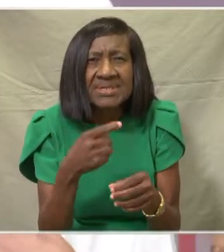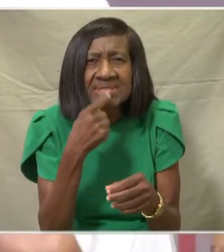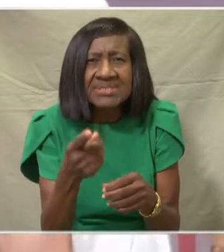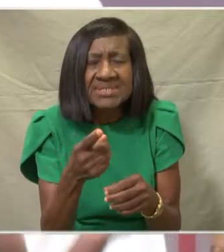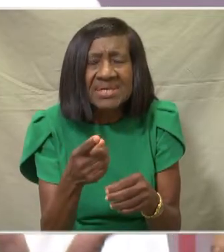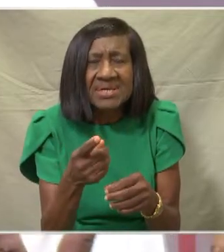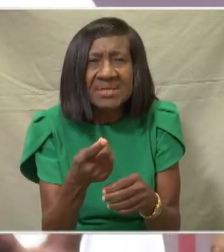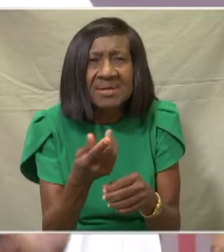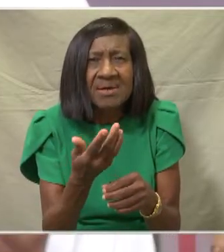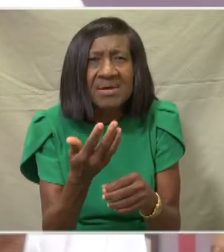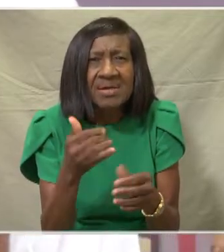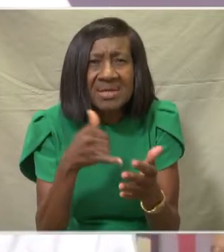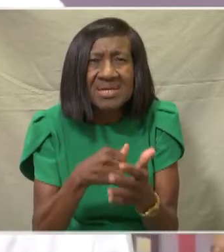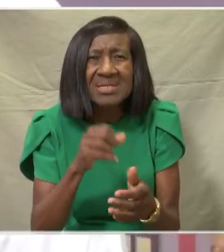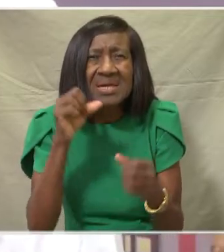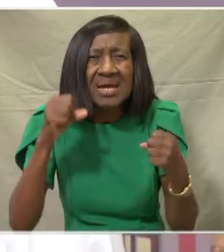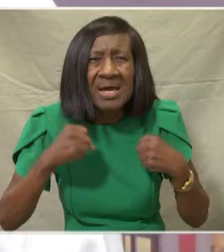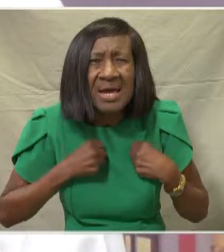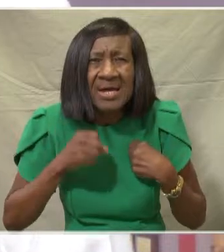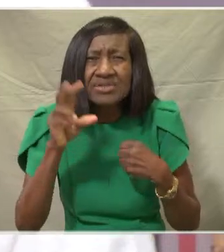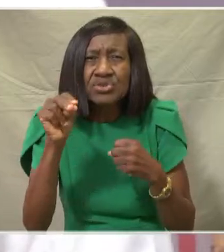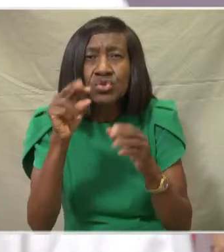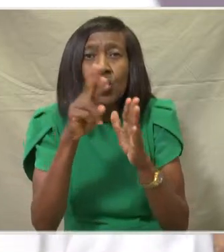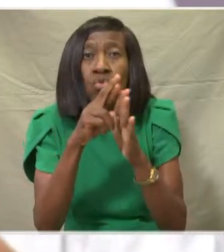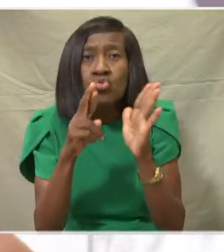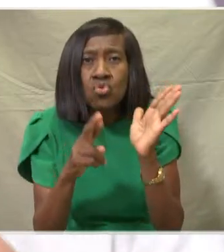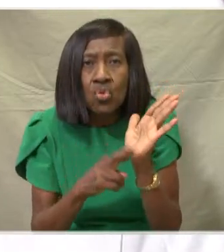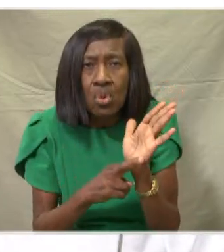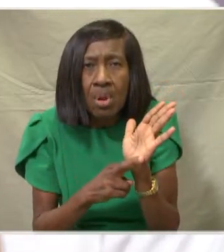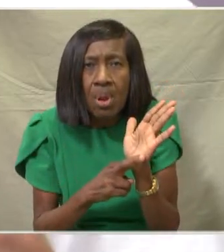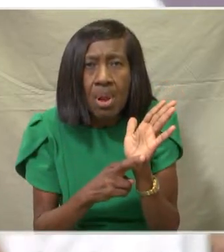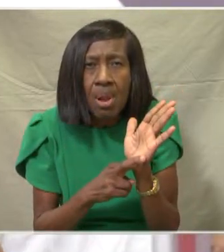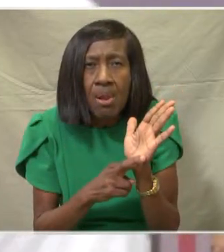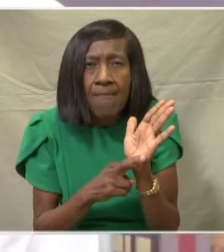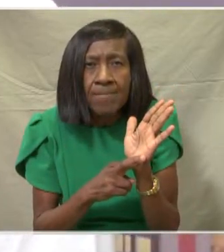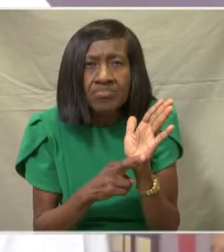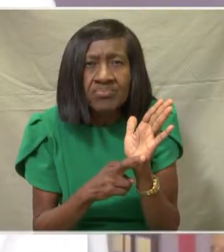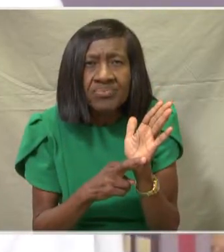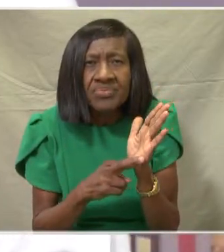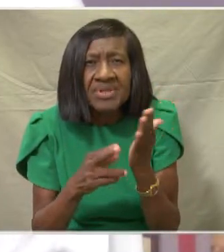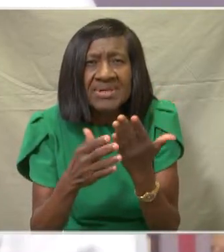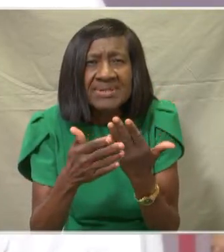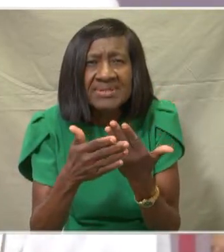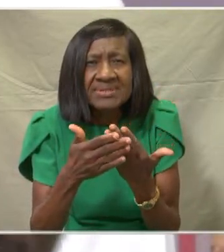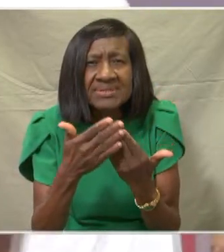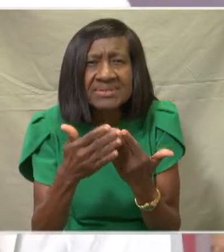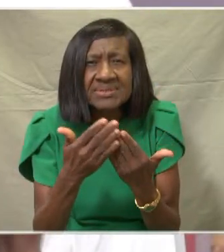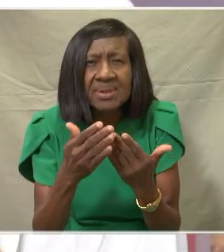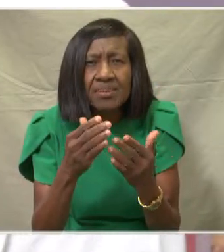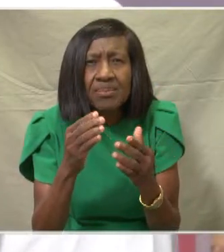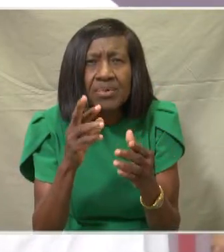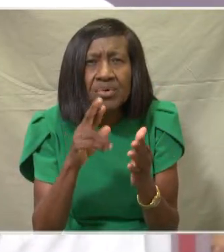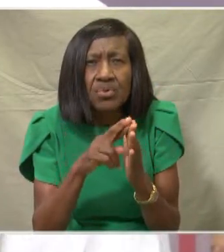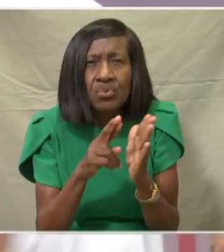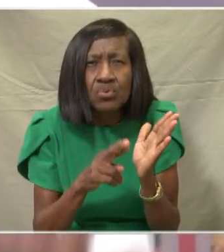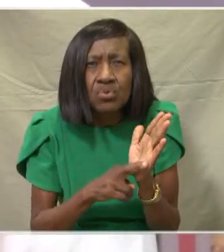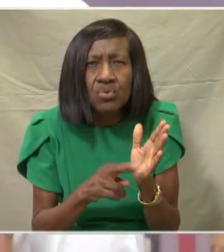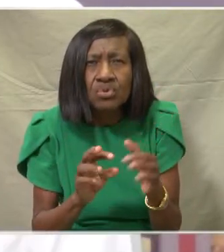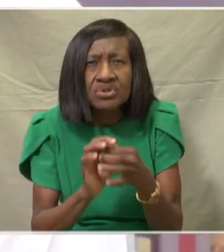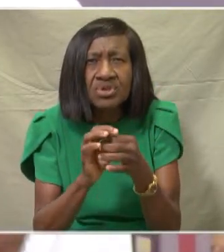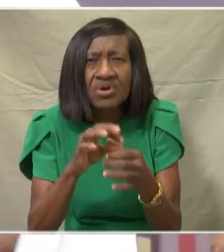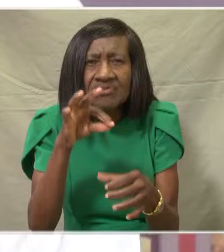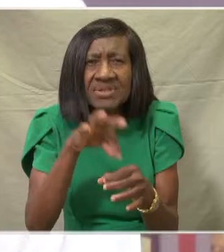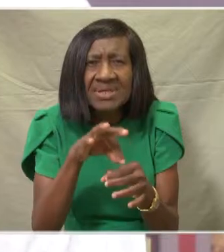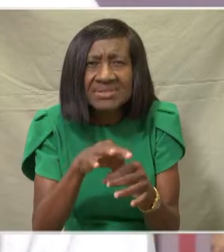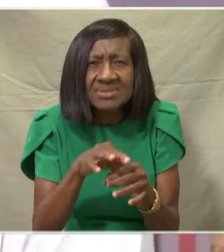aware of, that we can see. I mean, obviously, there's the simple rules that would apply in terms of any election, in that, obviously your vote's